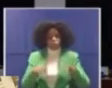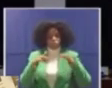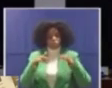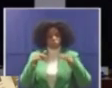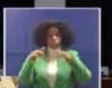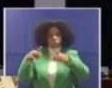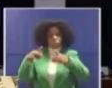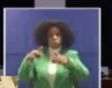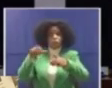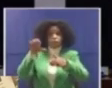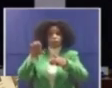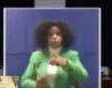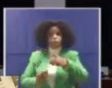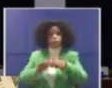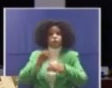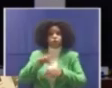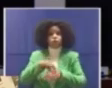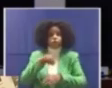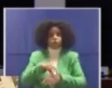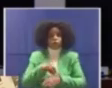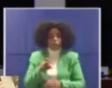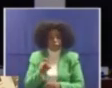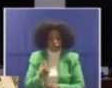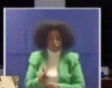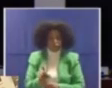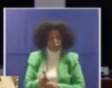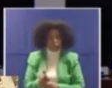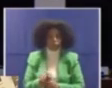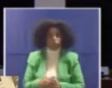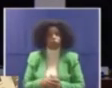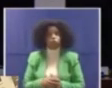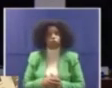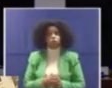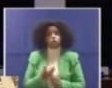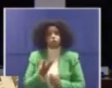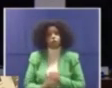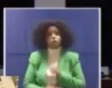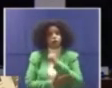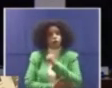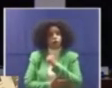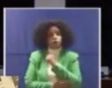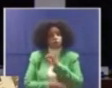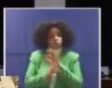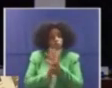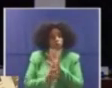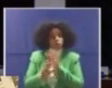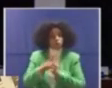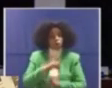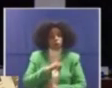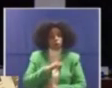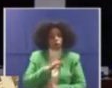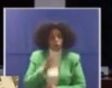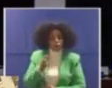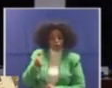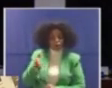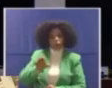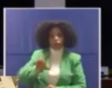the South African ambassador in that the latter deals with normal bilateral